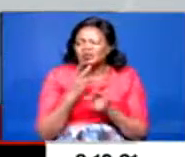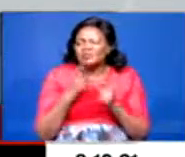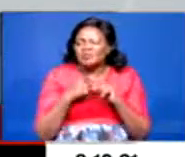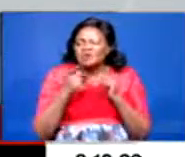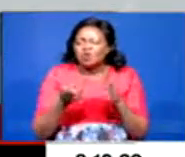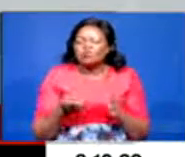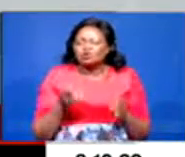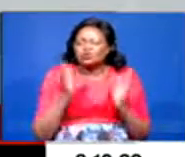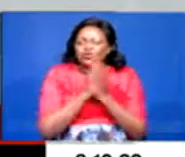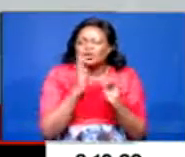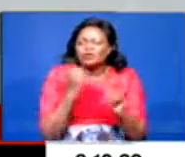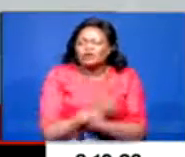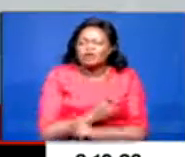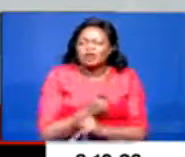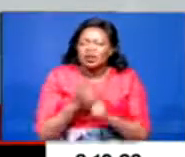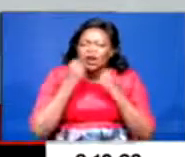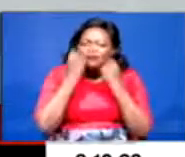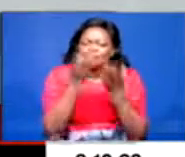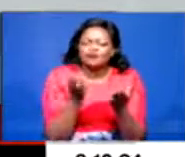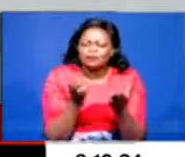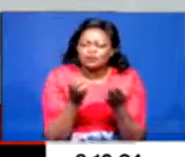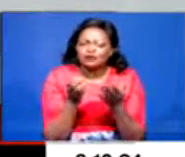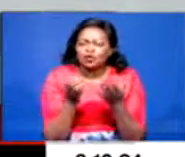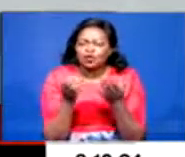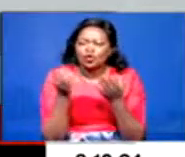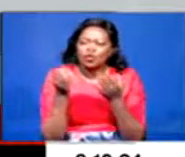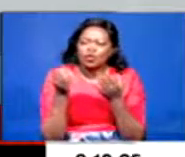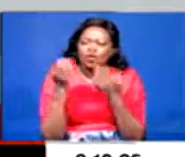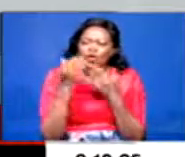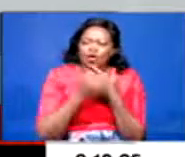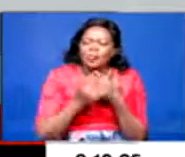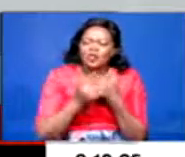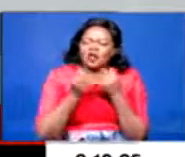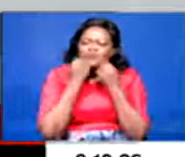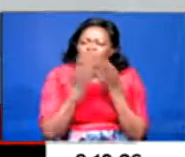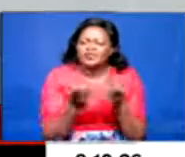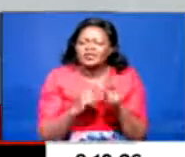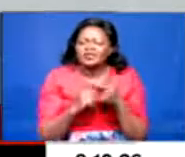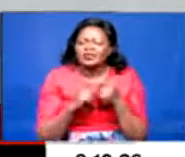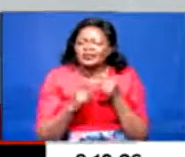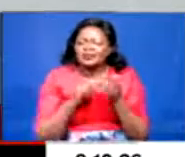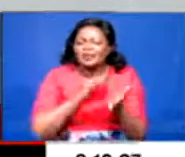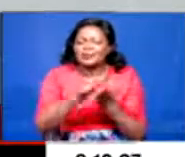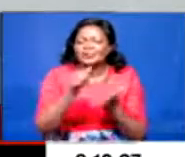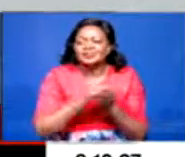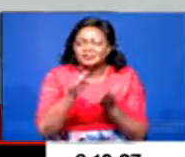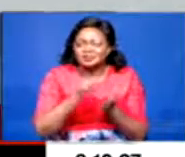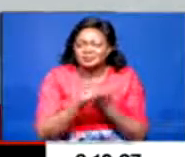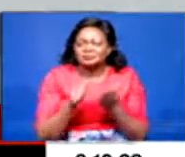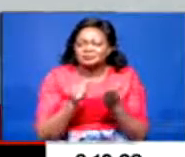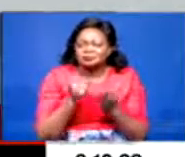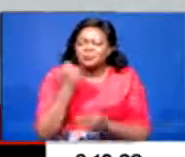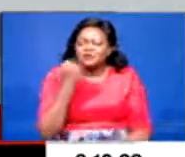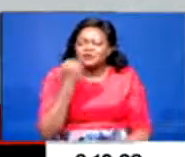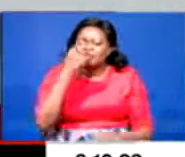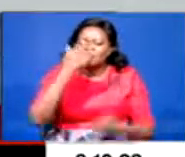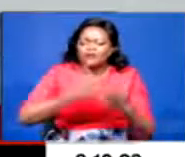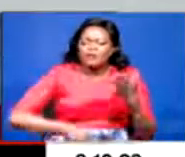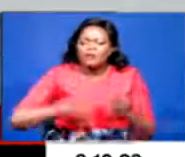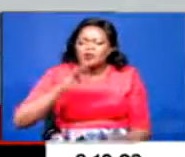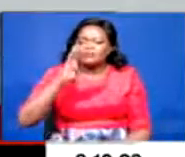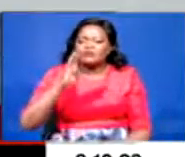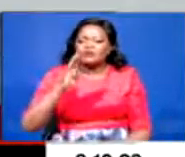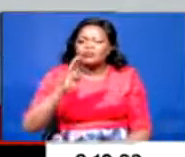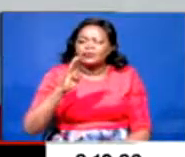work is to feed the information into the computer at the constituency tallying center, and then the printout of the Form 34B comes out, and then now he brings that